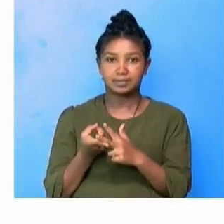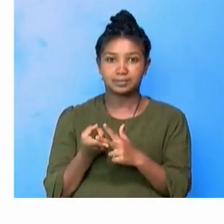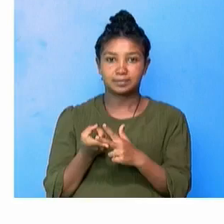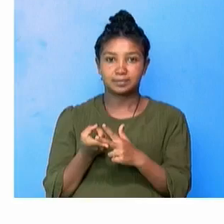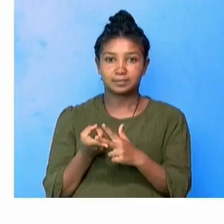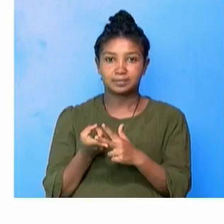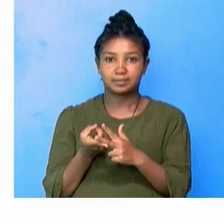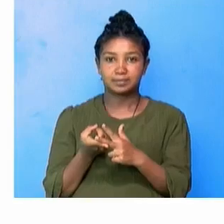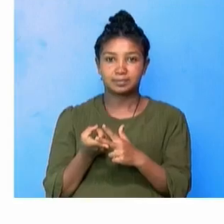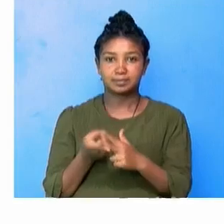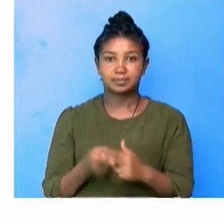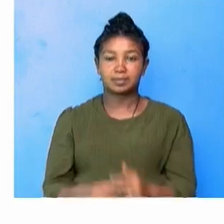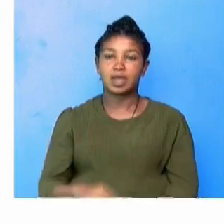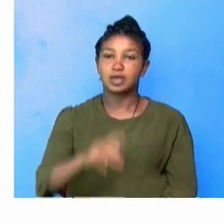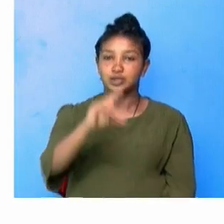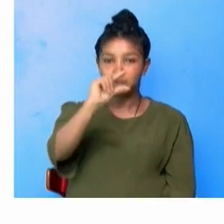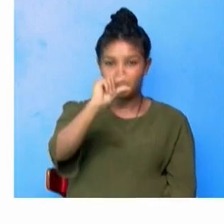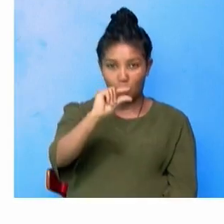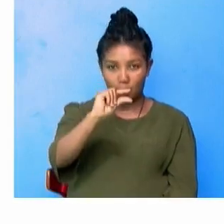small.